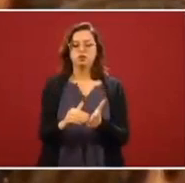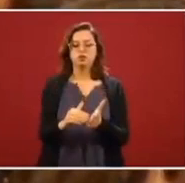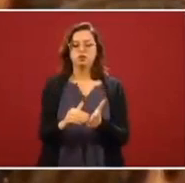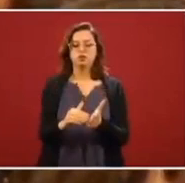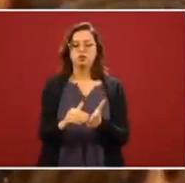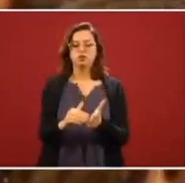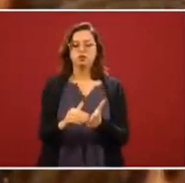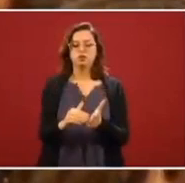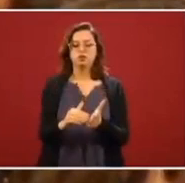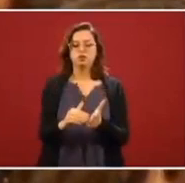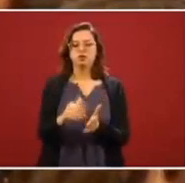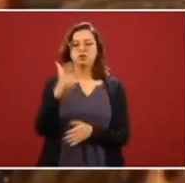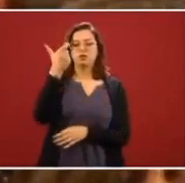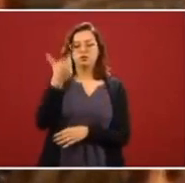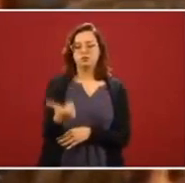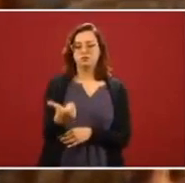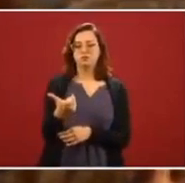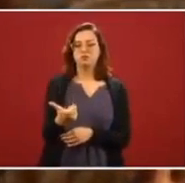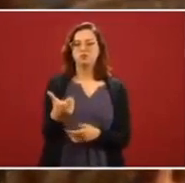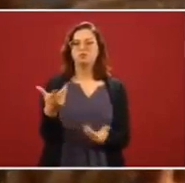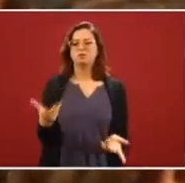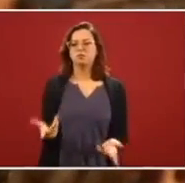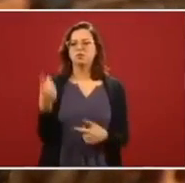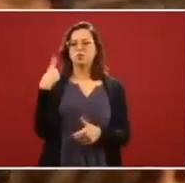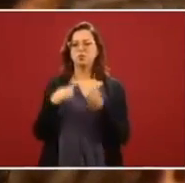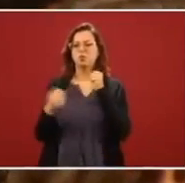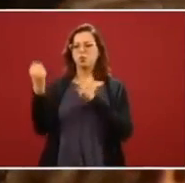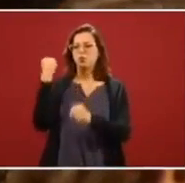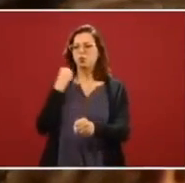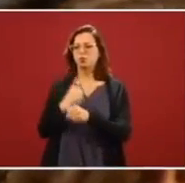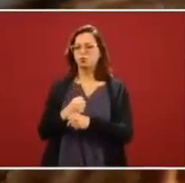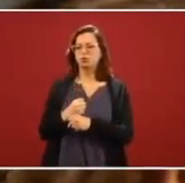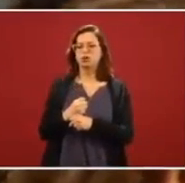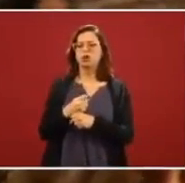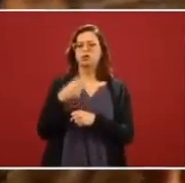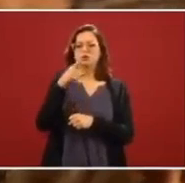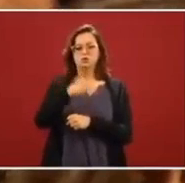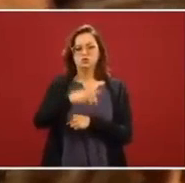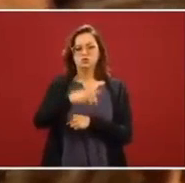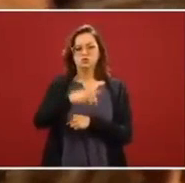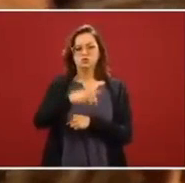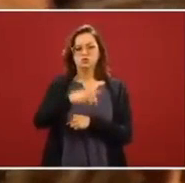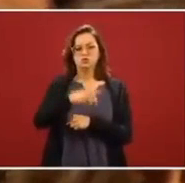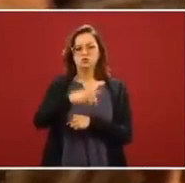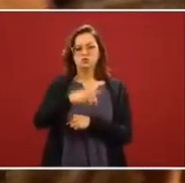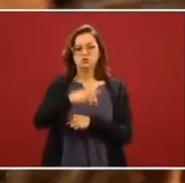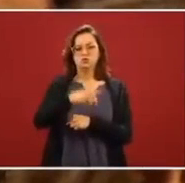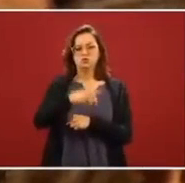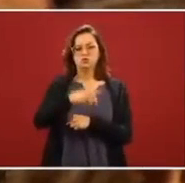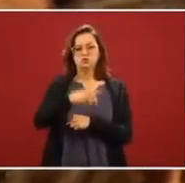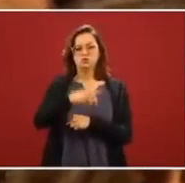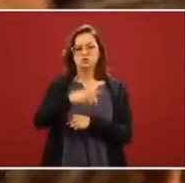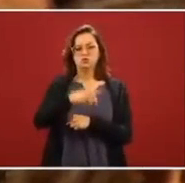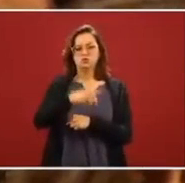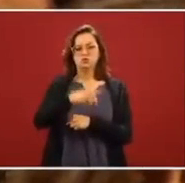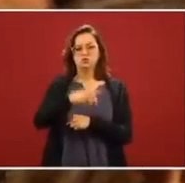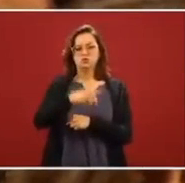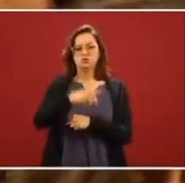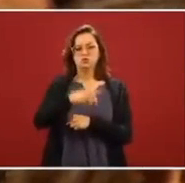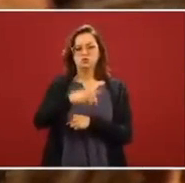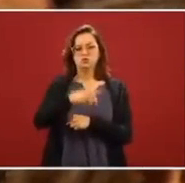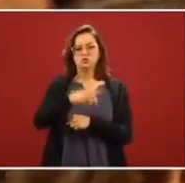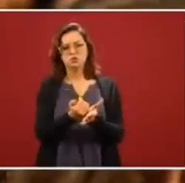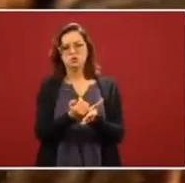350,000 million pesos que se hicieron el año pasado a grandes contribuyentes. That were made last year by